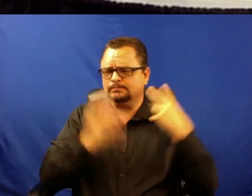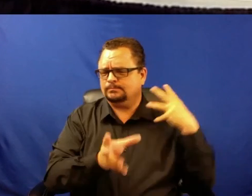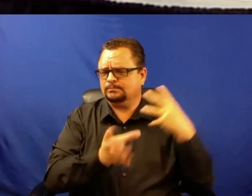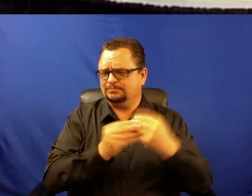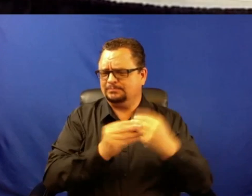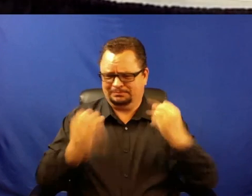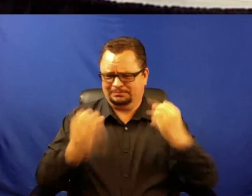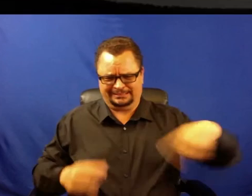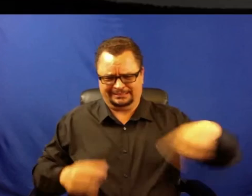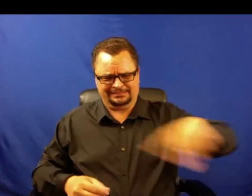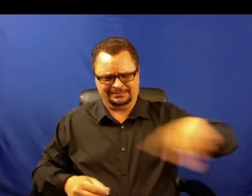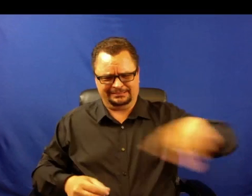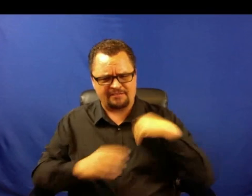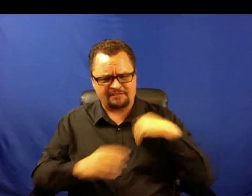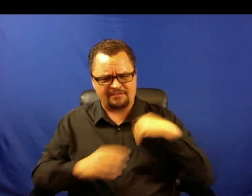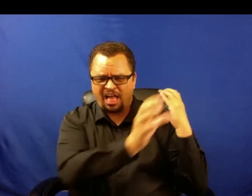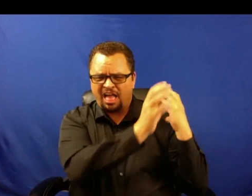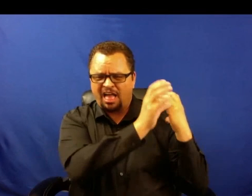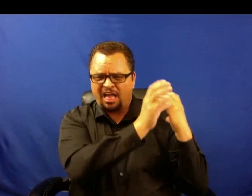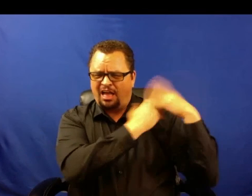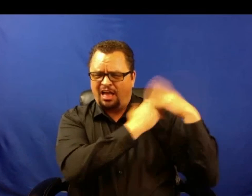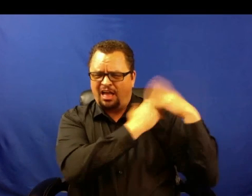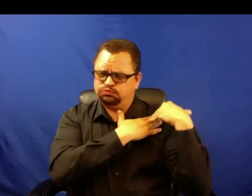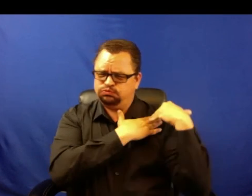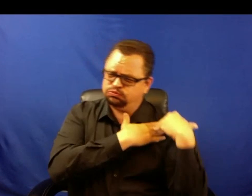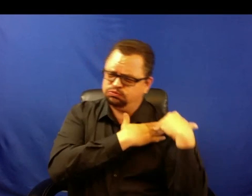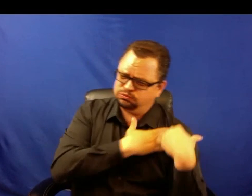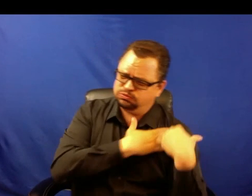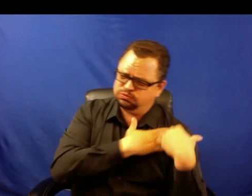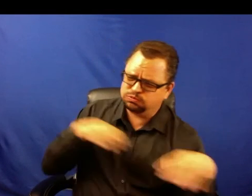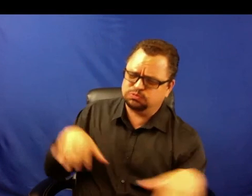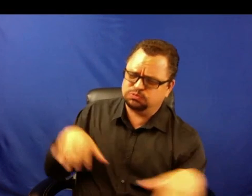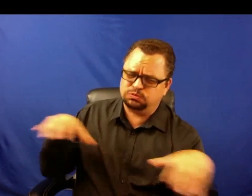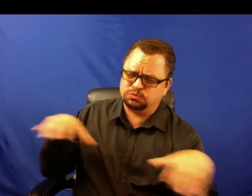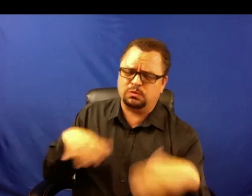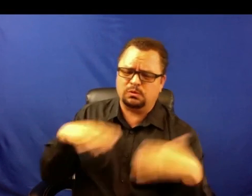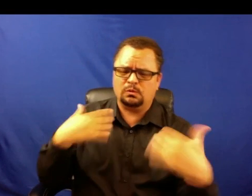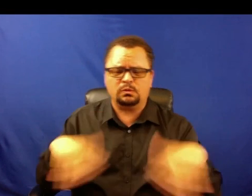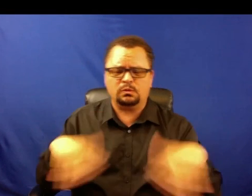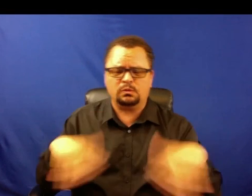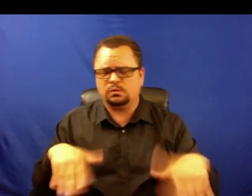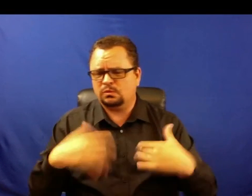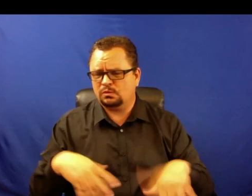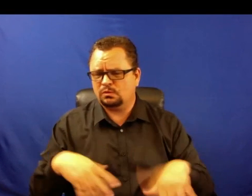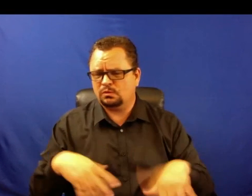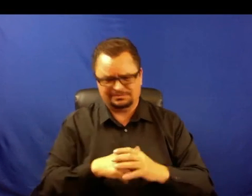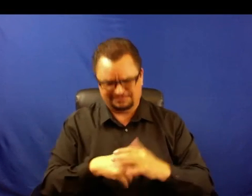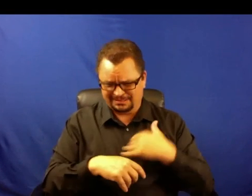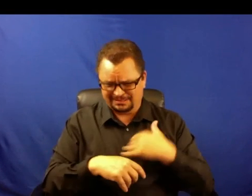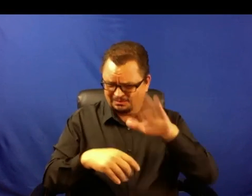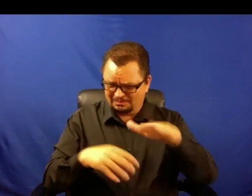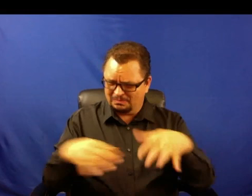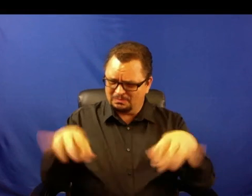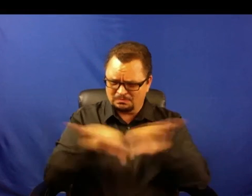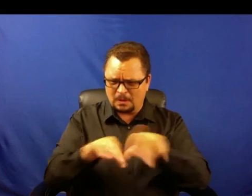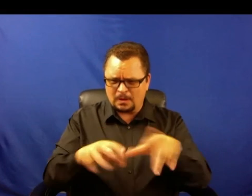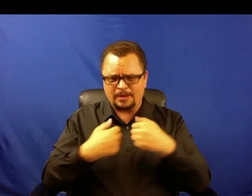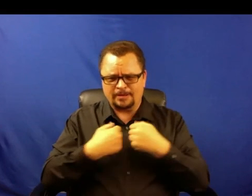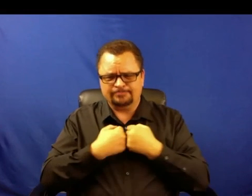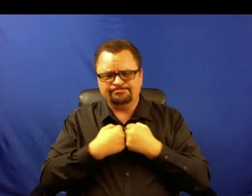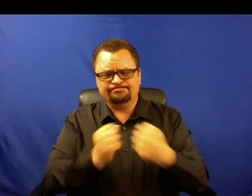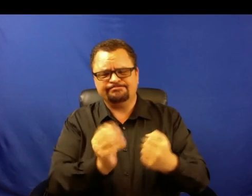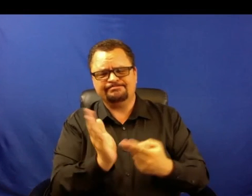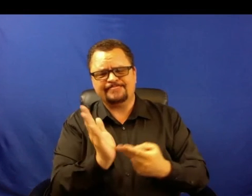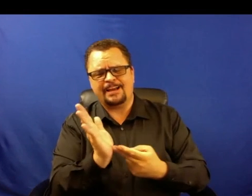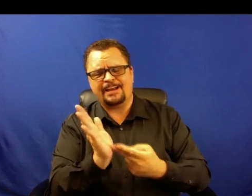it's terribly important that we speak truth to each other. And I appreciate that you would